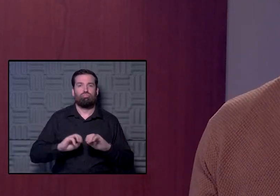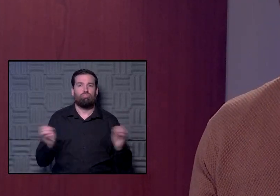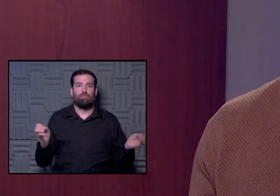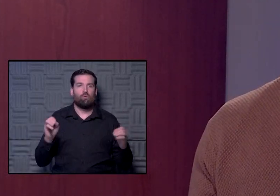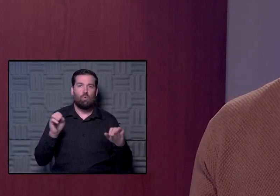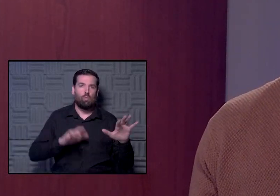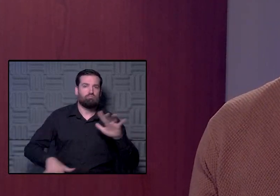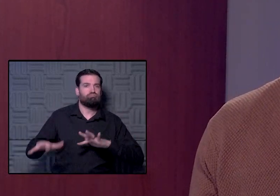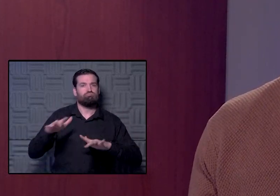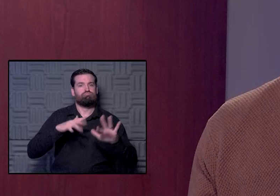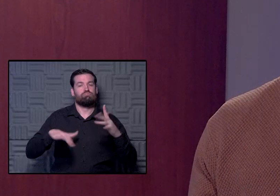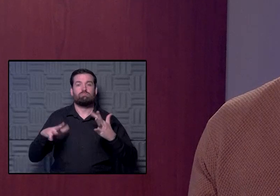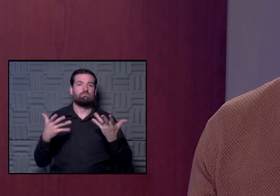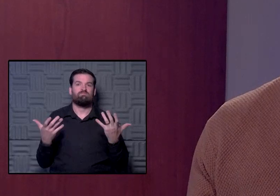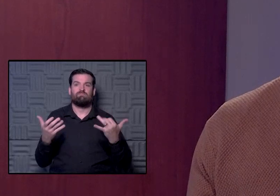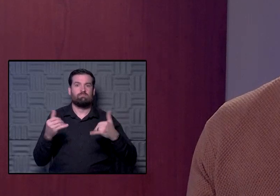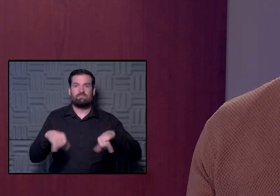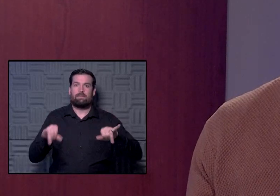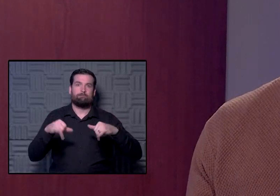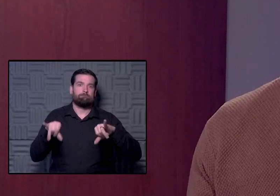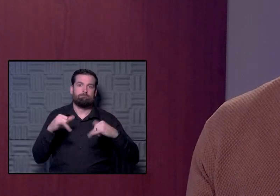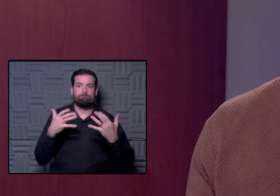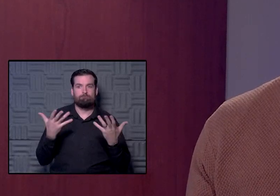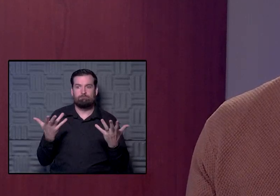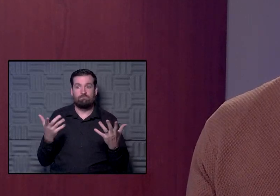at. So that goes for, if you're